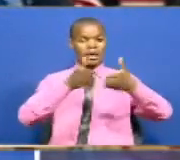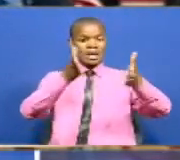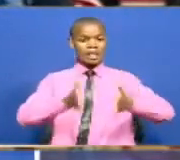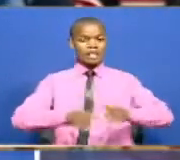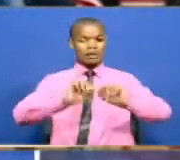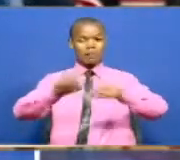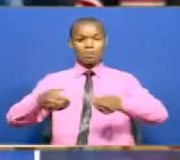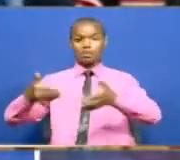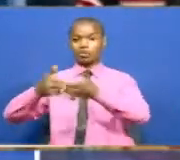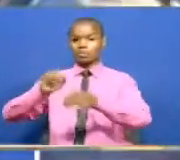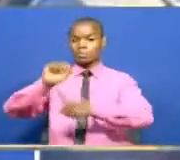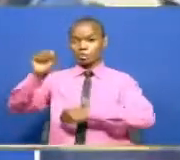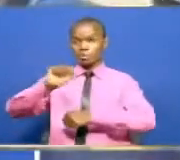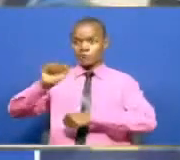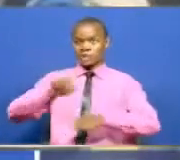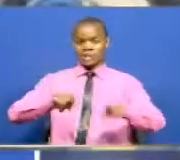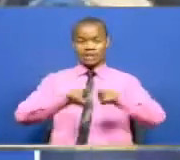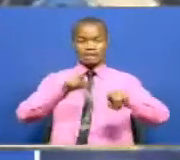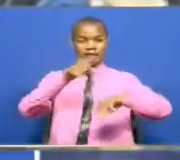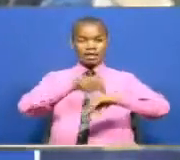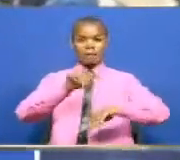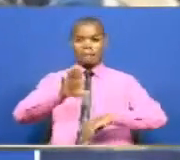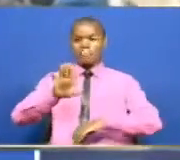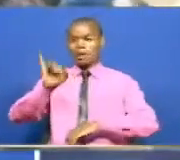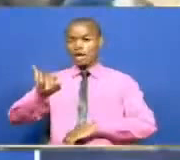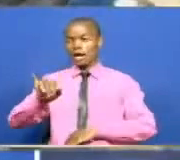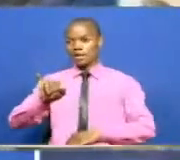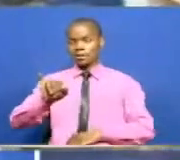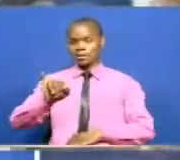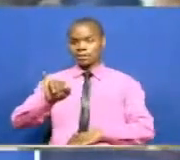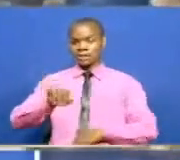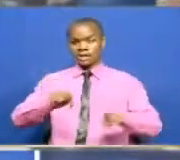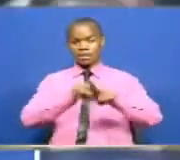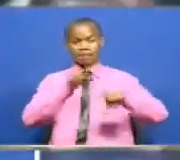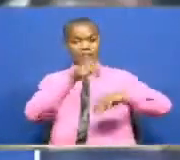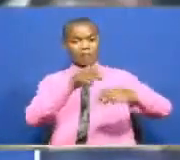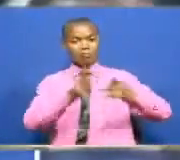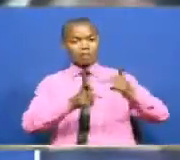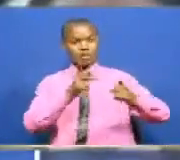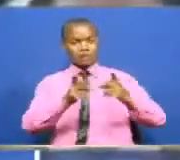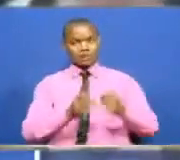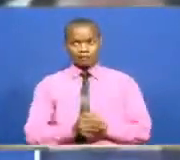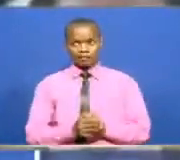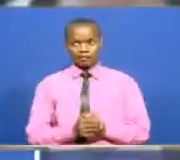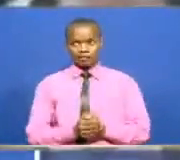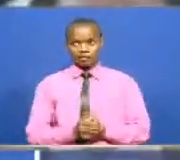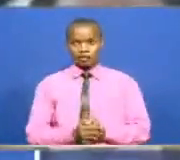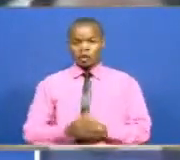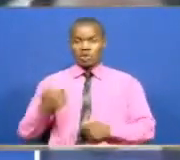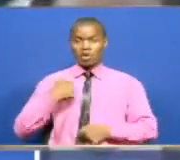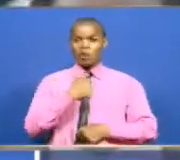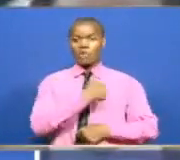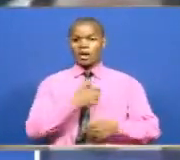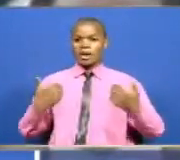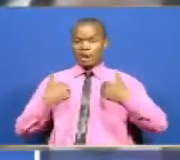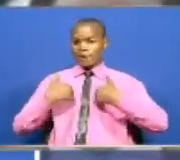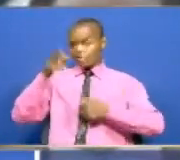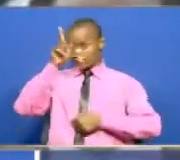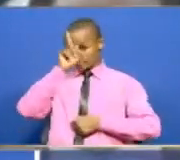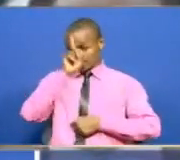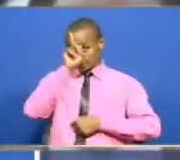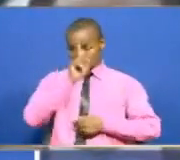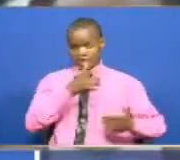politics to avoid a political process in the Building Bridges constitutional review process. We, however, have some very serious